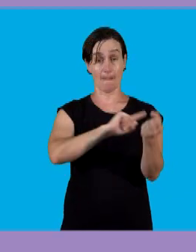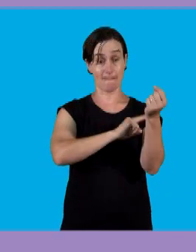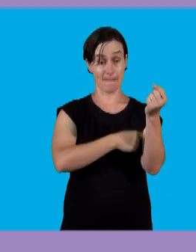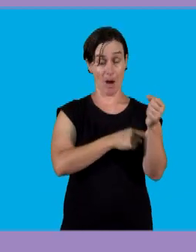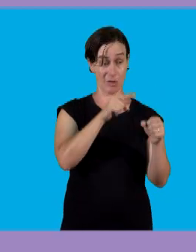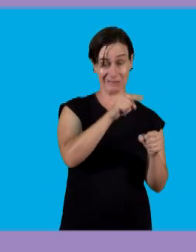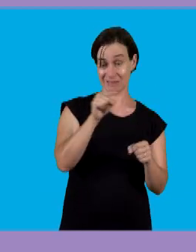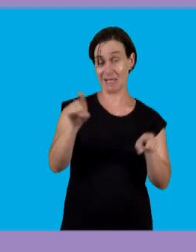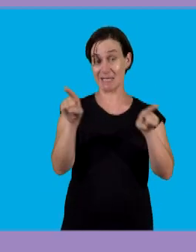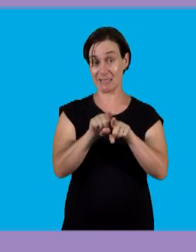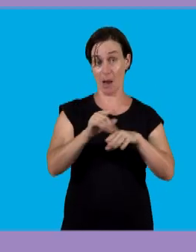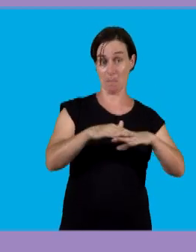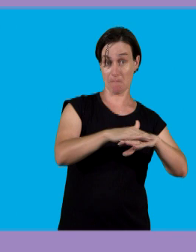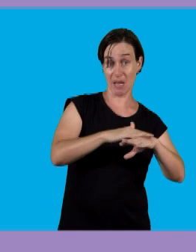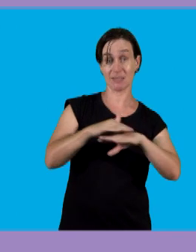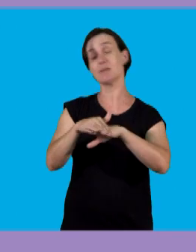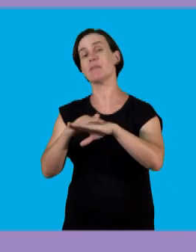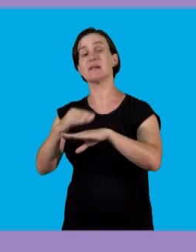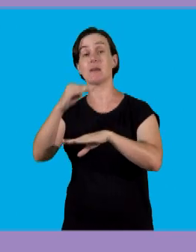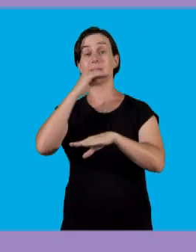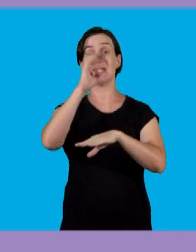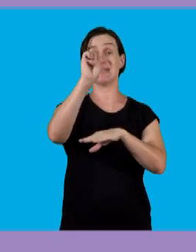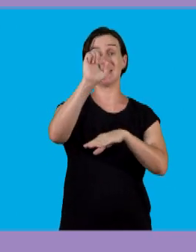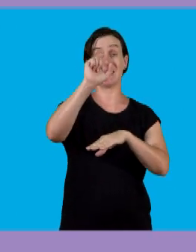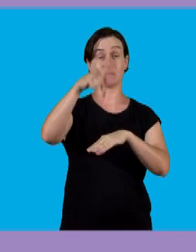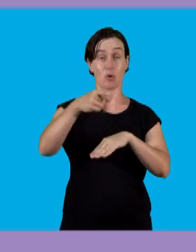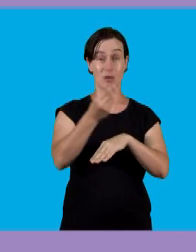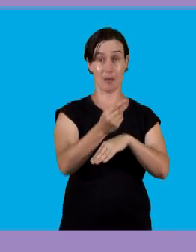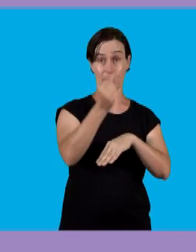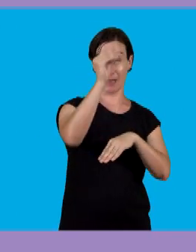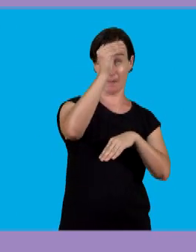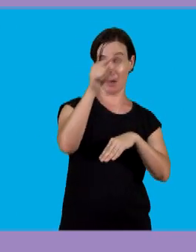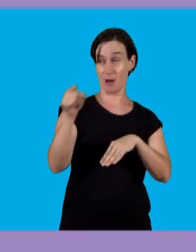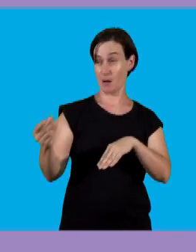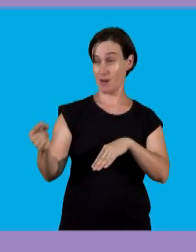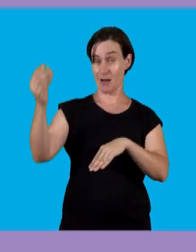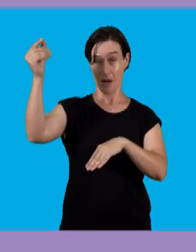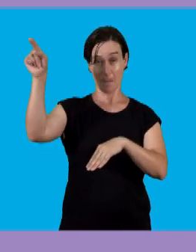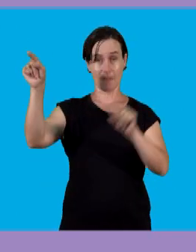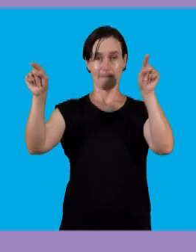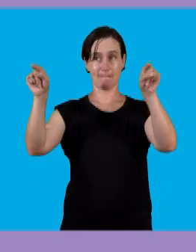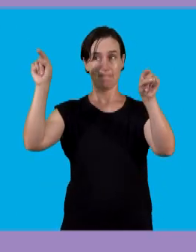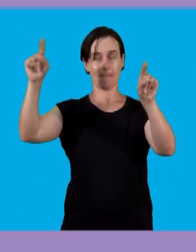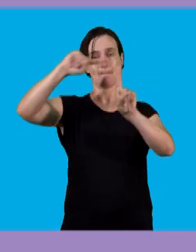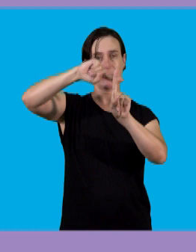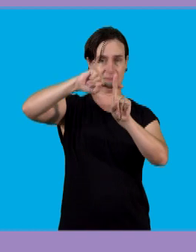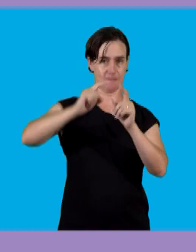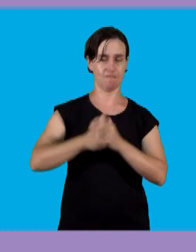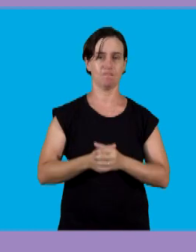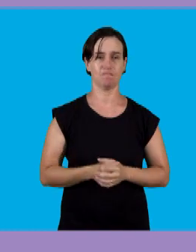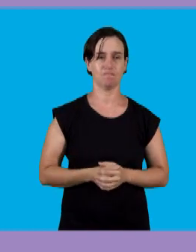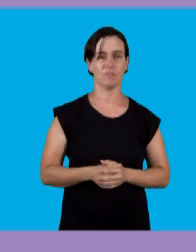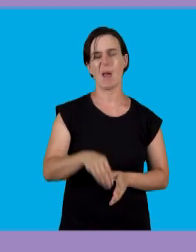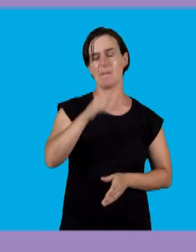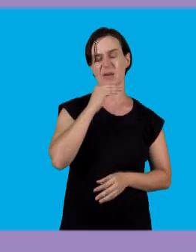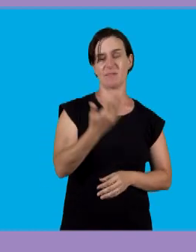same base, they have the same base, then we add those exponents. Let's look at this example. So